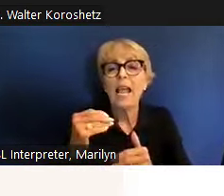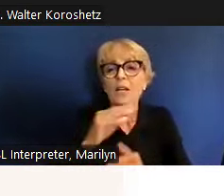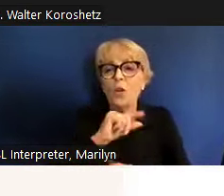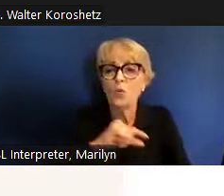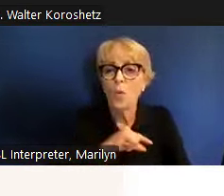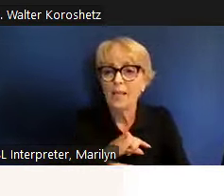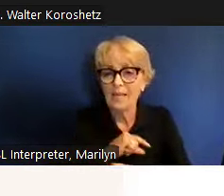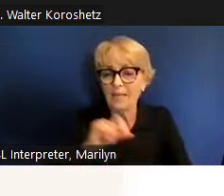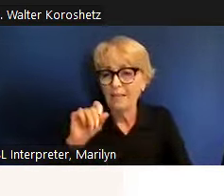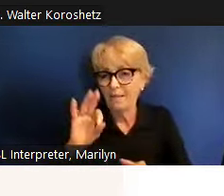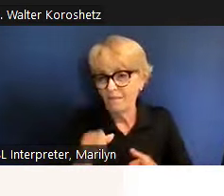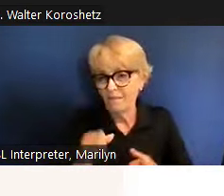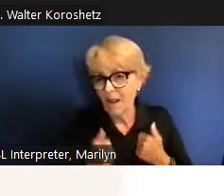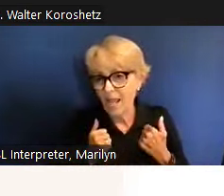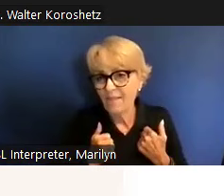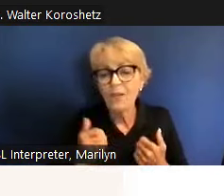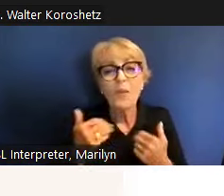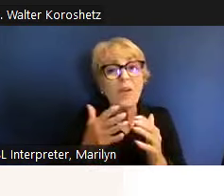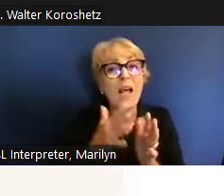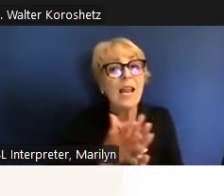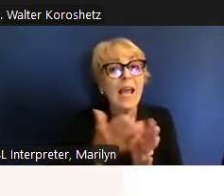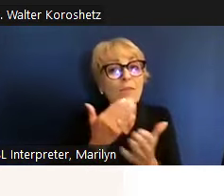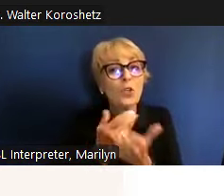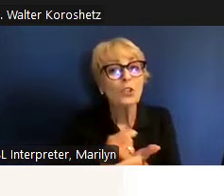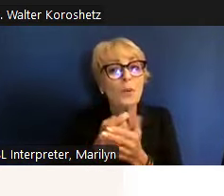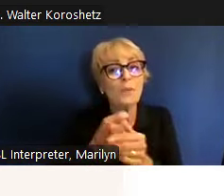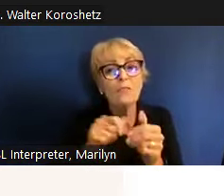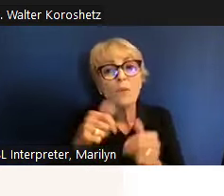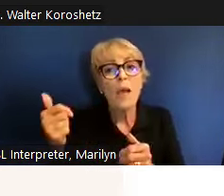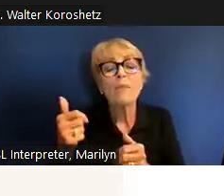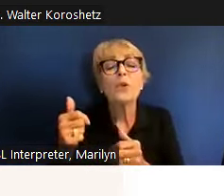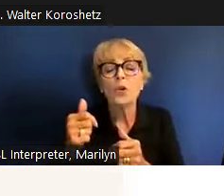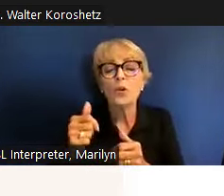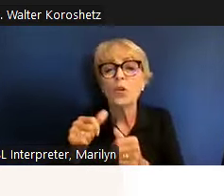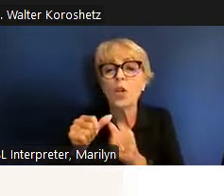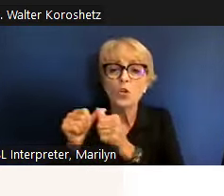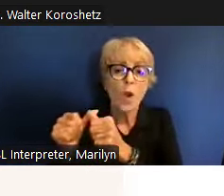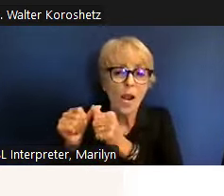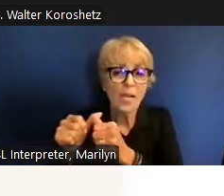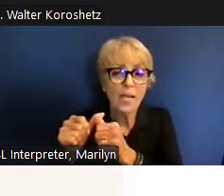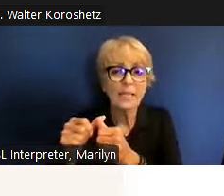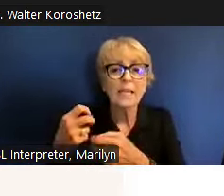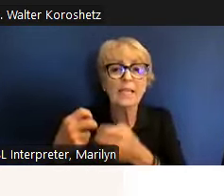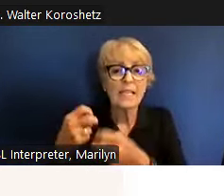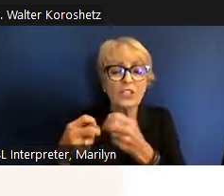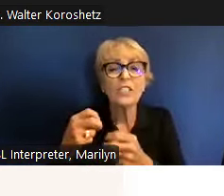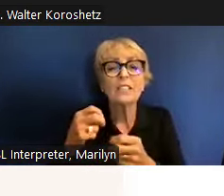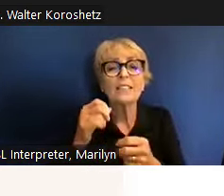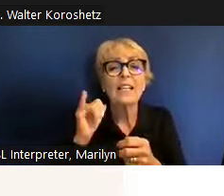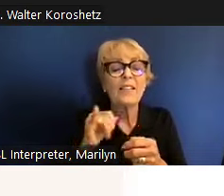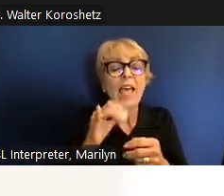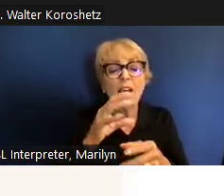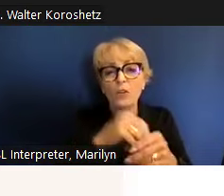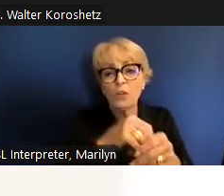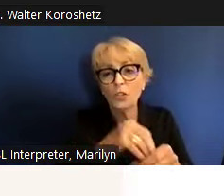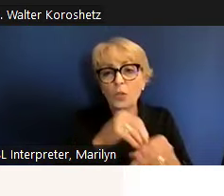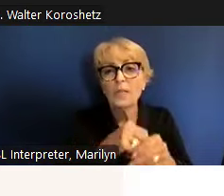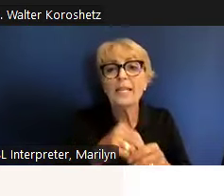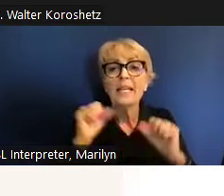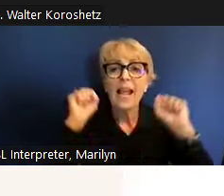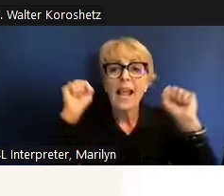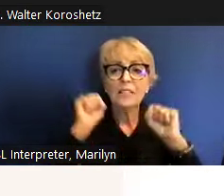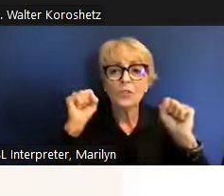we have a lot of good treatments from other chronic conditions that fall into these categories of exercise, behavioral